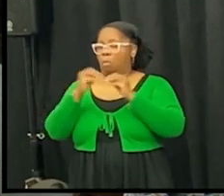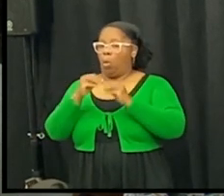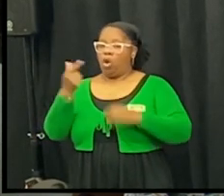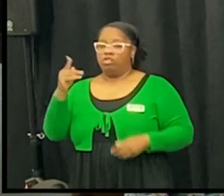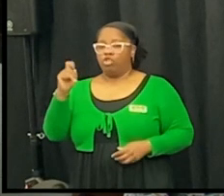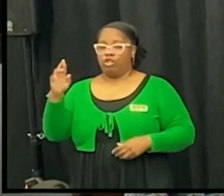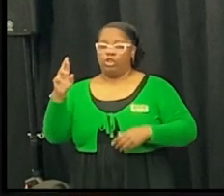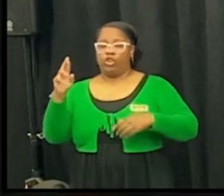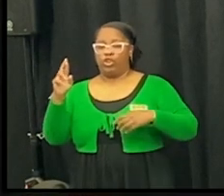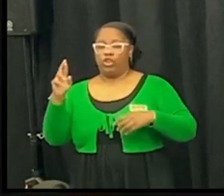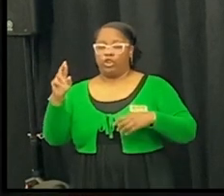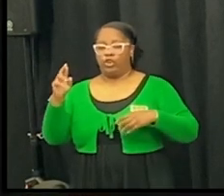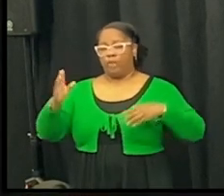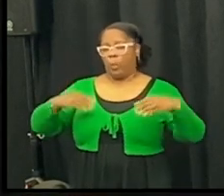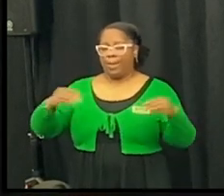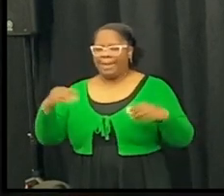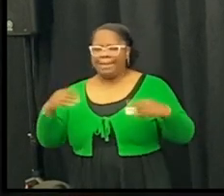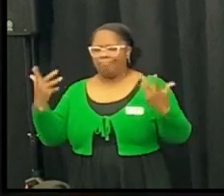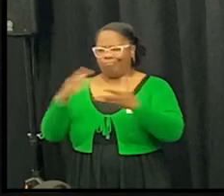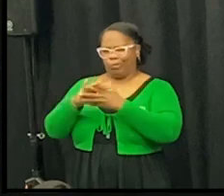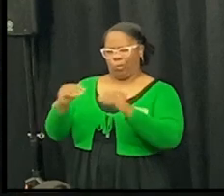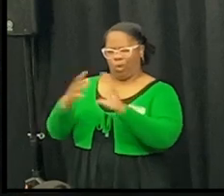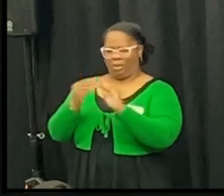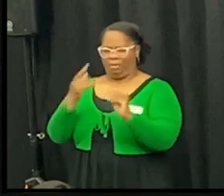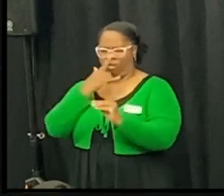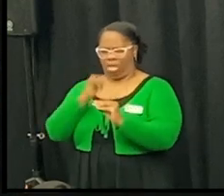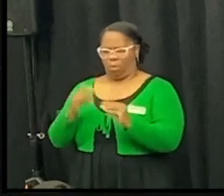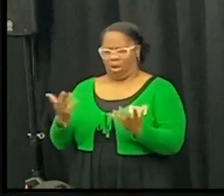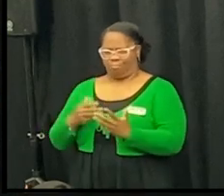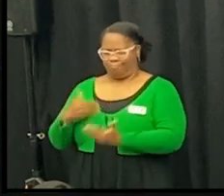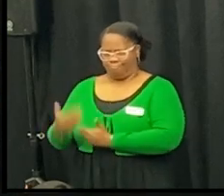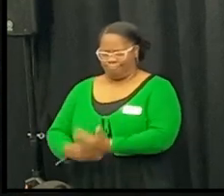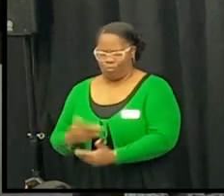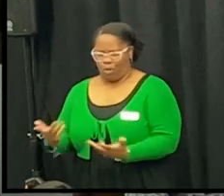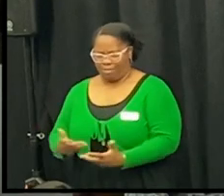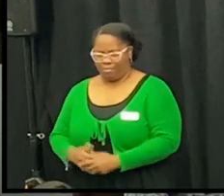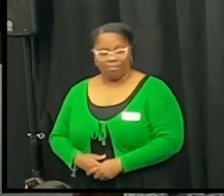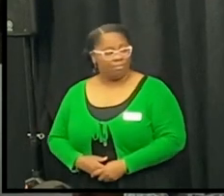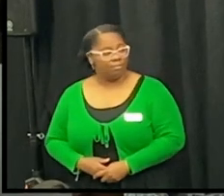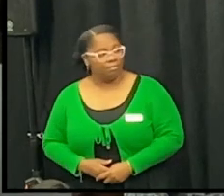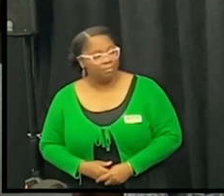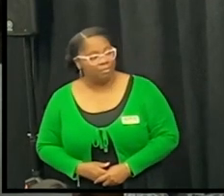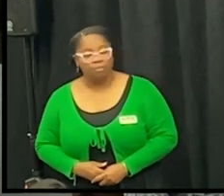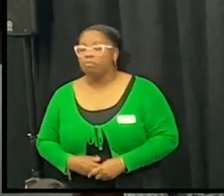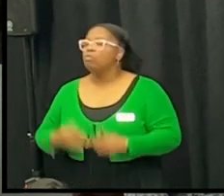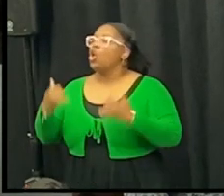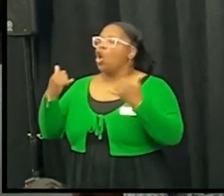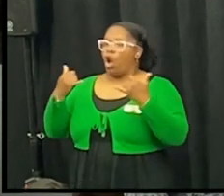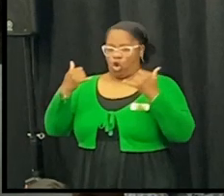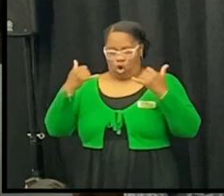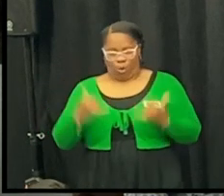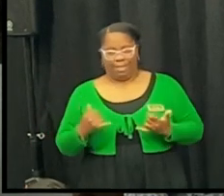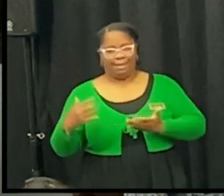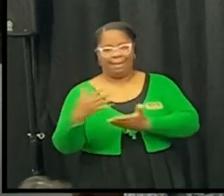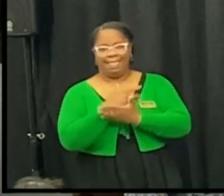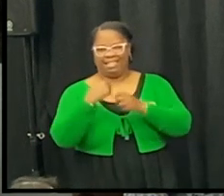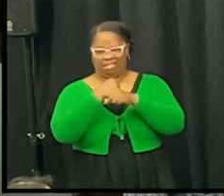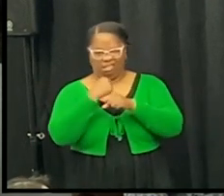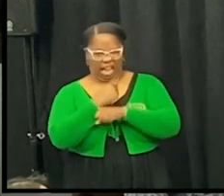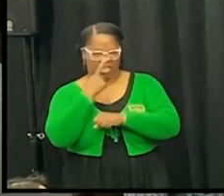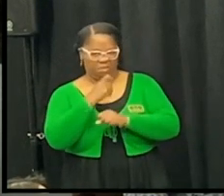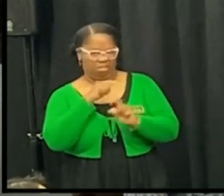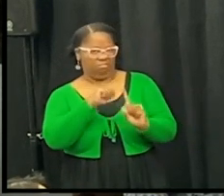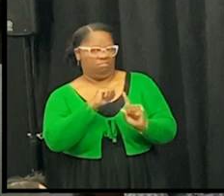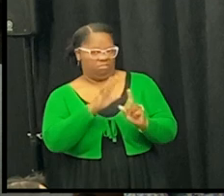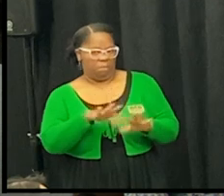fluid? What's the story? How's it going? We are collecting stats because stats do speak. But I